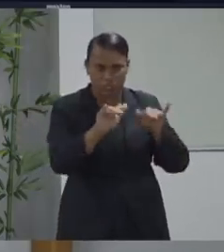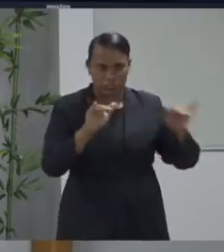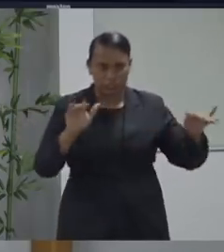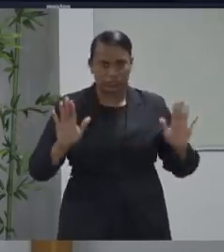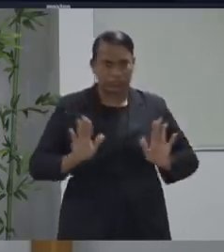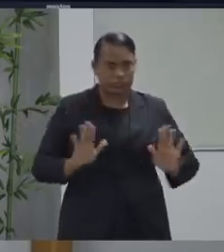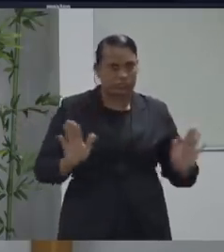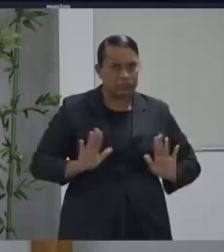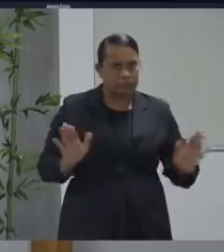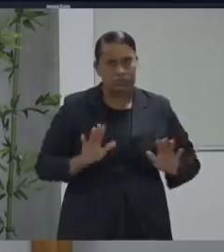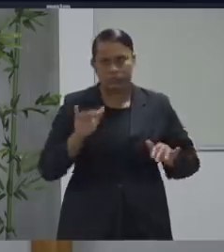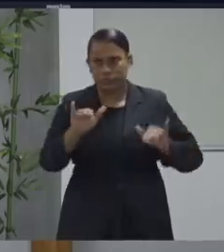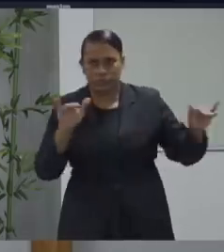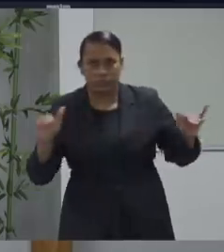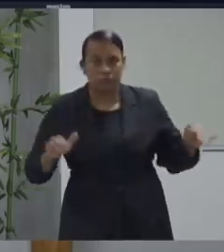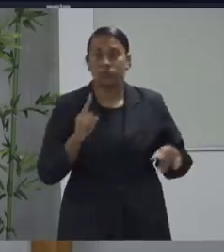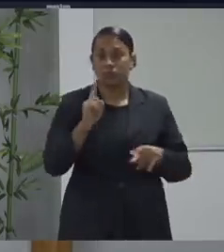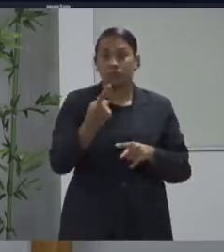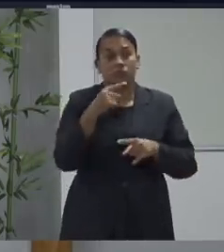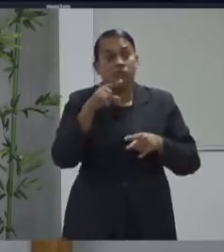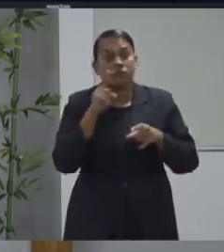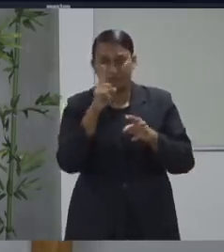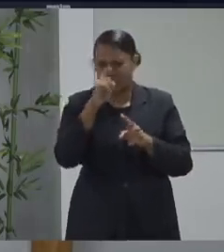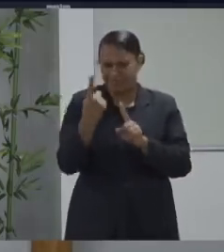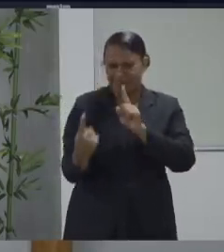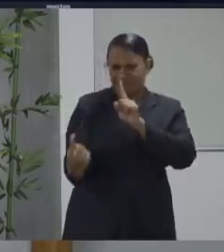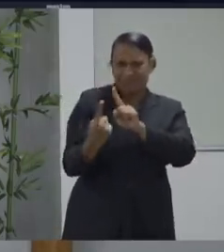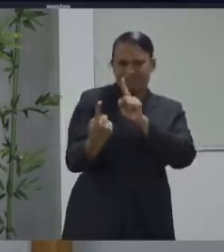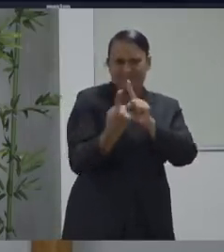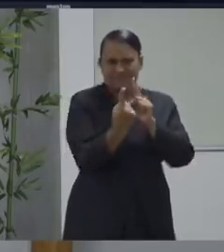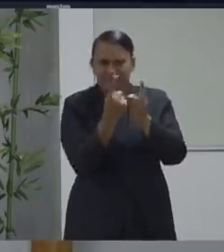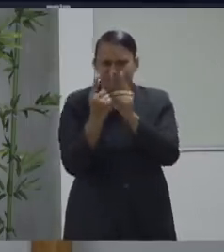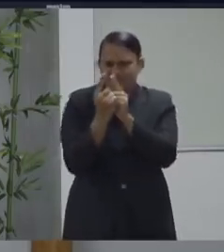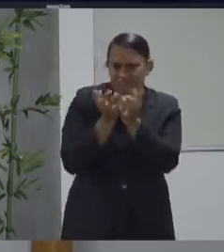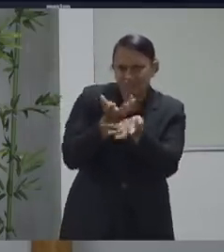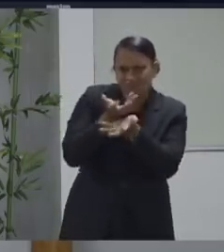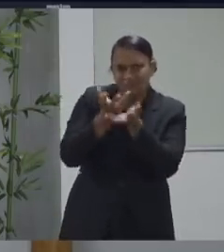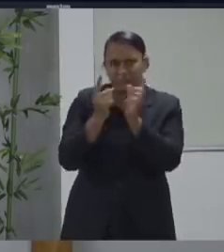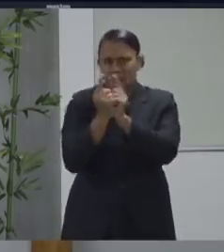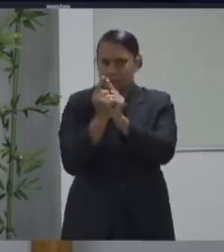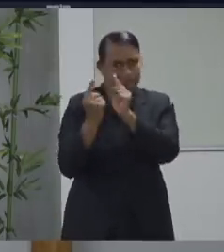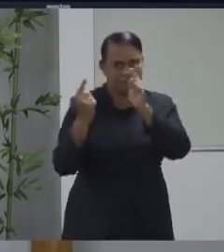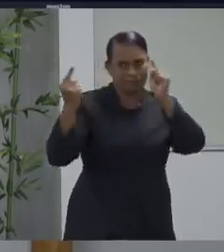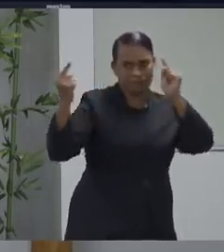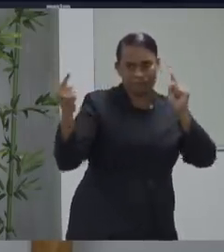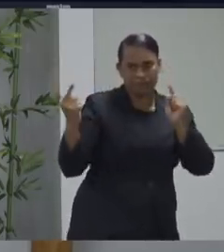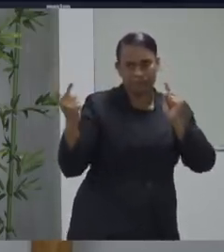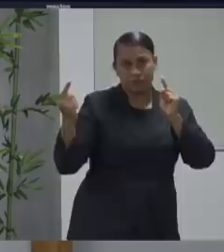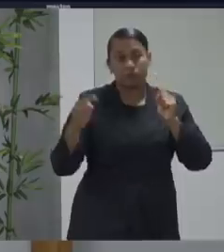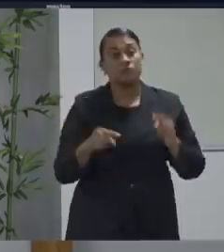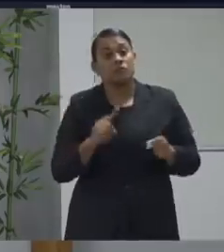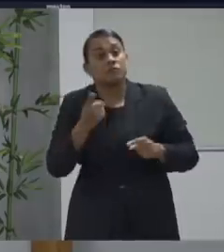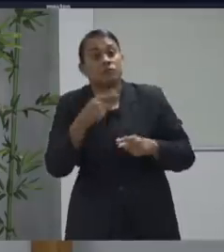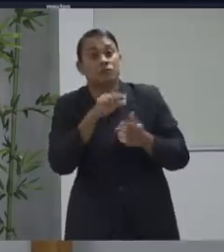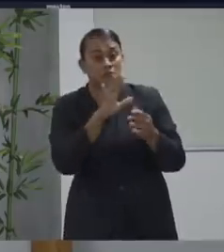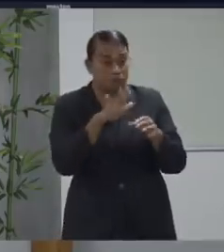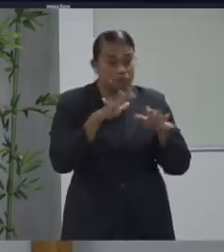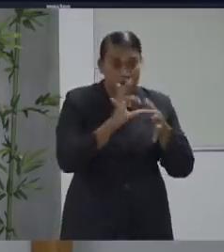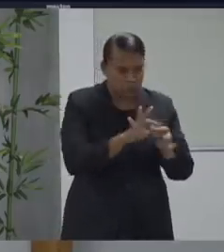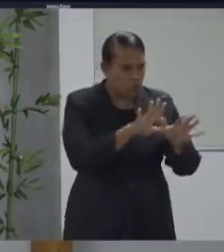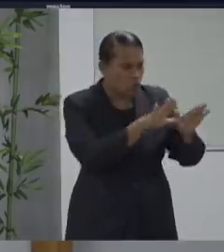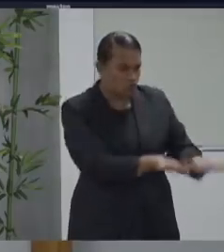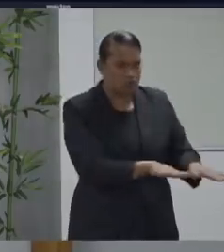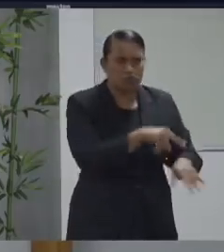anything that puts them in close contact with each other. That is why we locked down Lautoka. That is why we locked